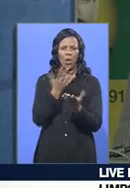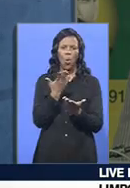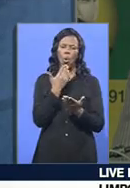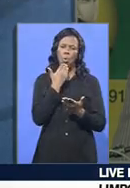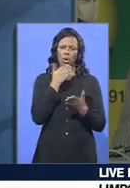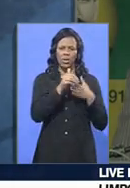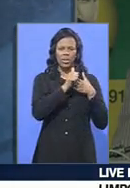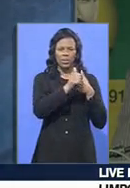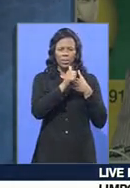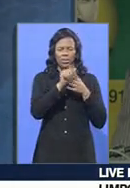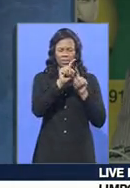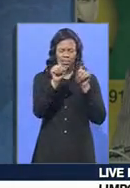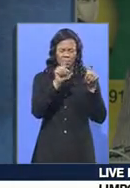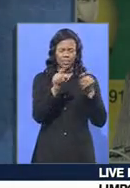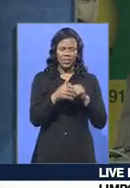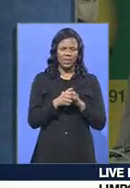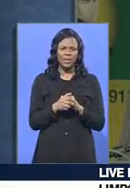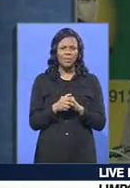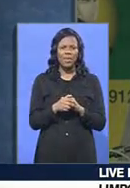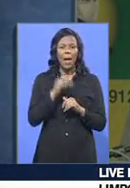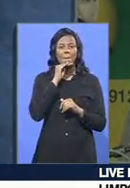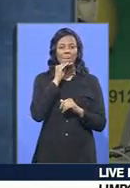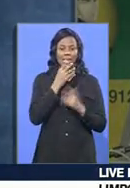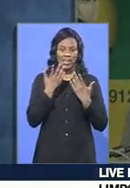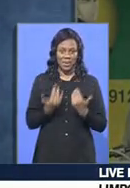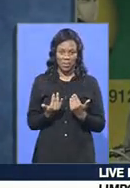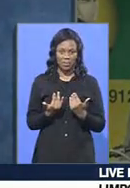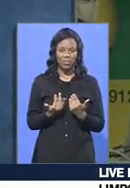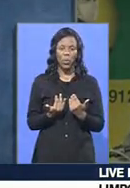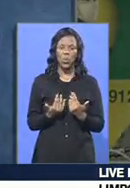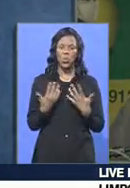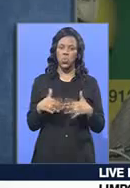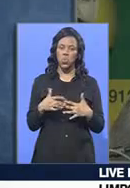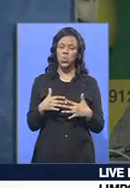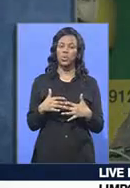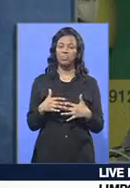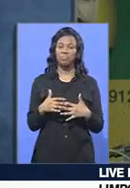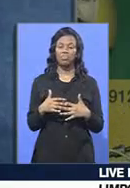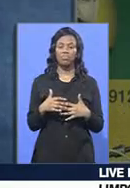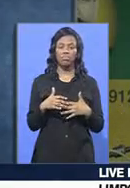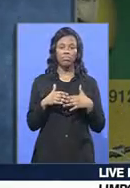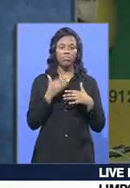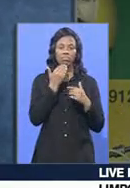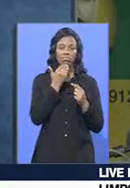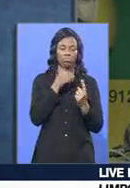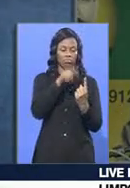leadership. So by this time, a link